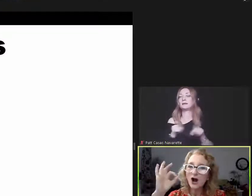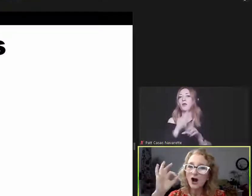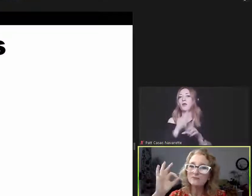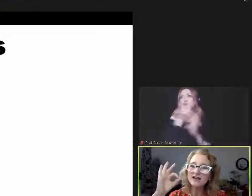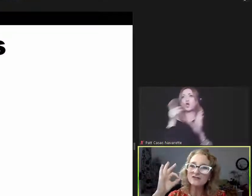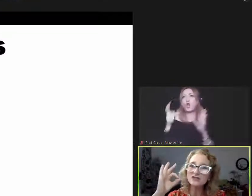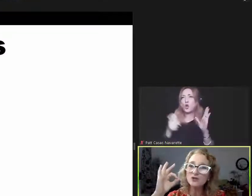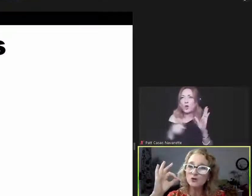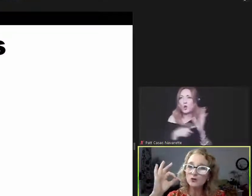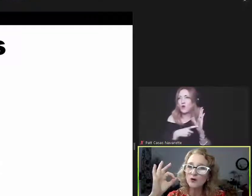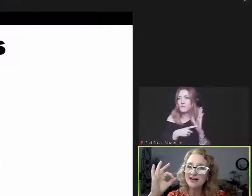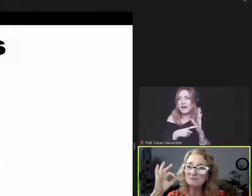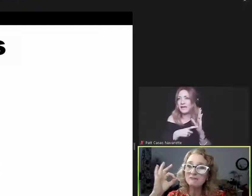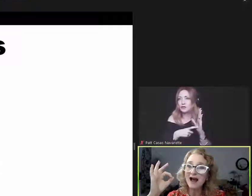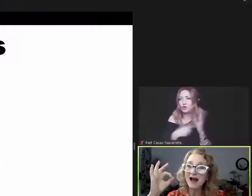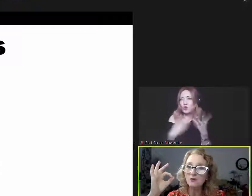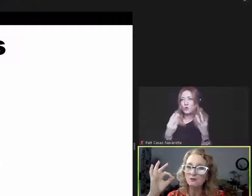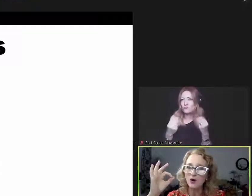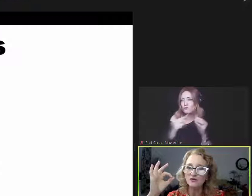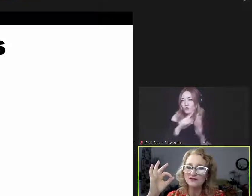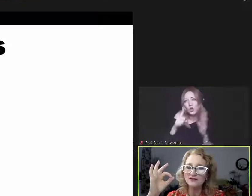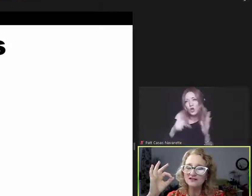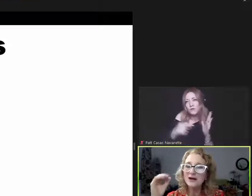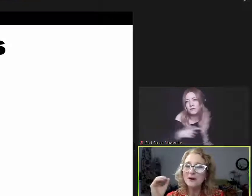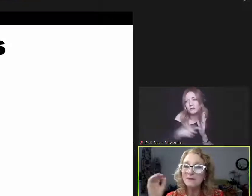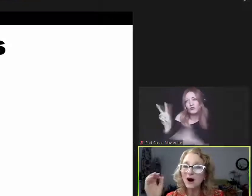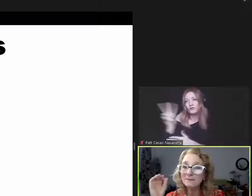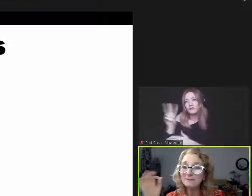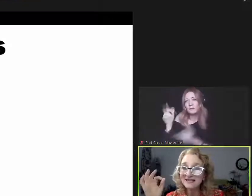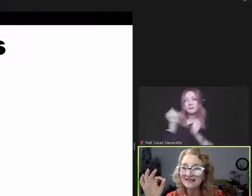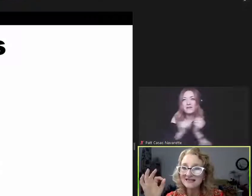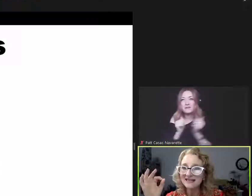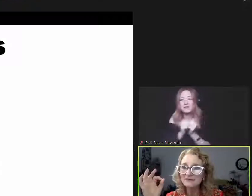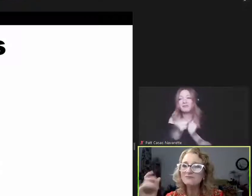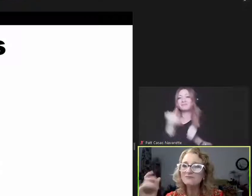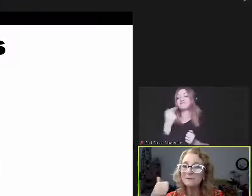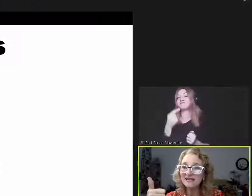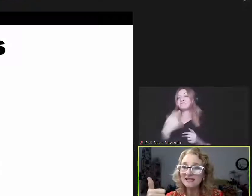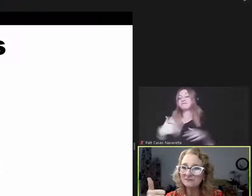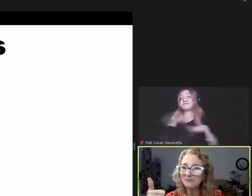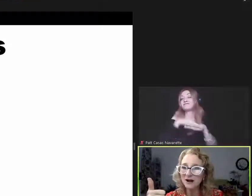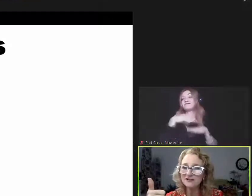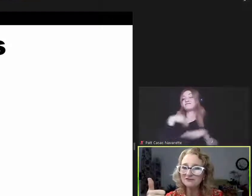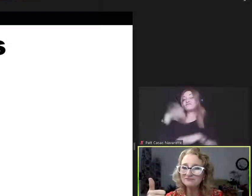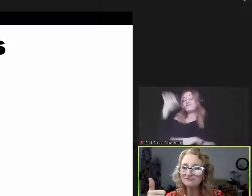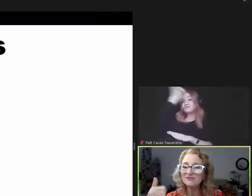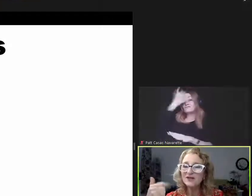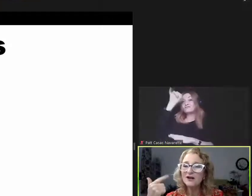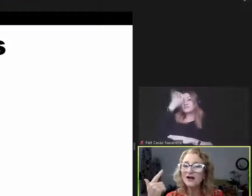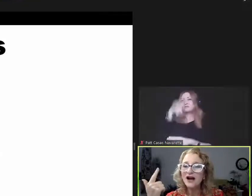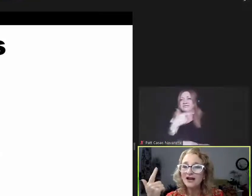And I make these great power balls by mixing peanut butter,